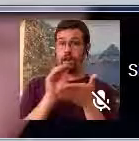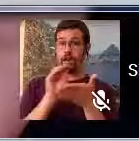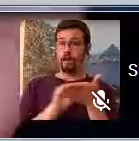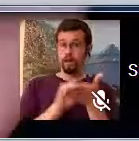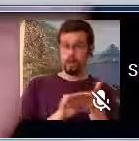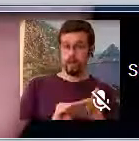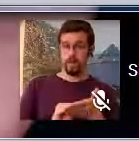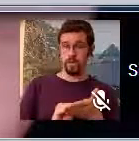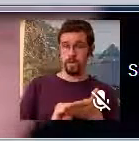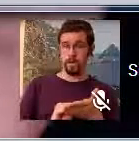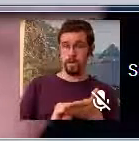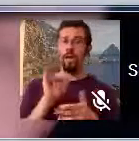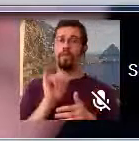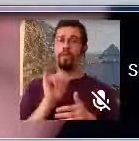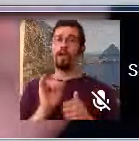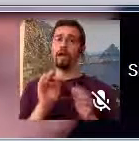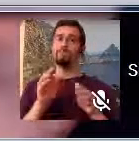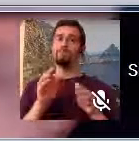are provided in an